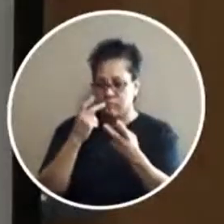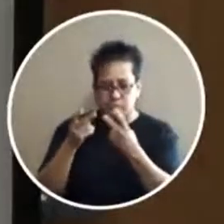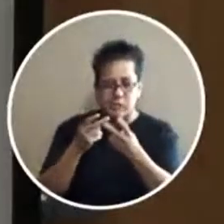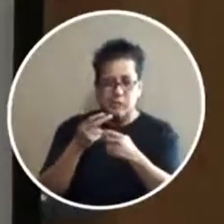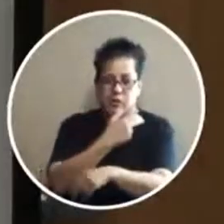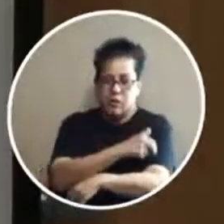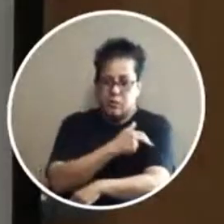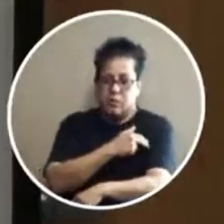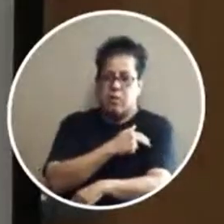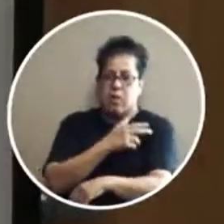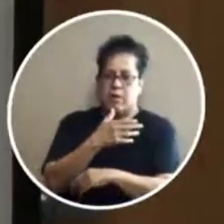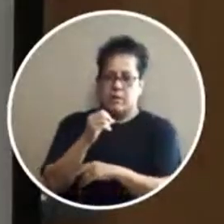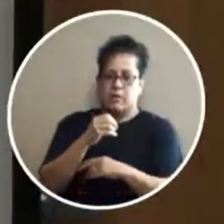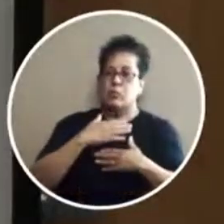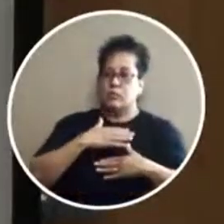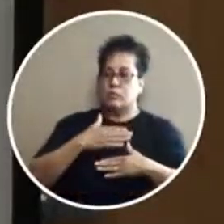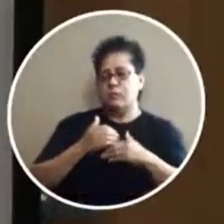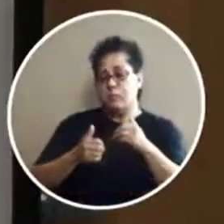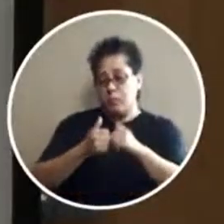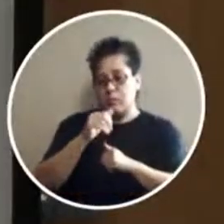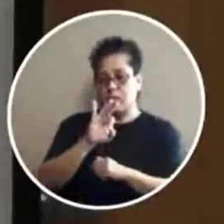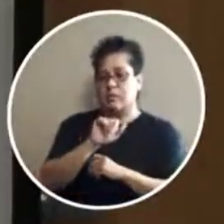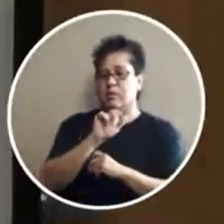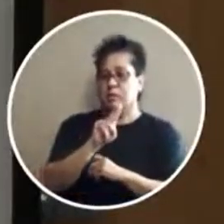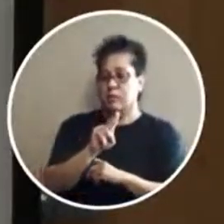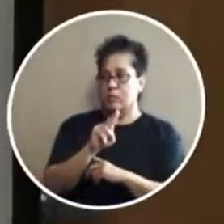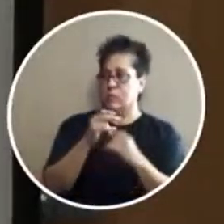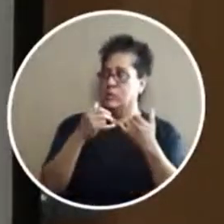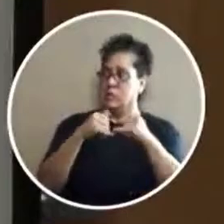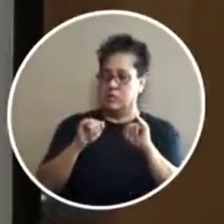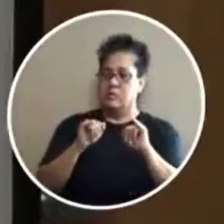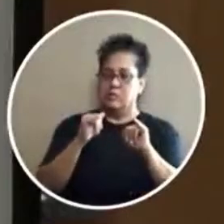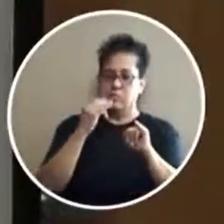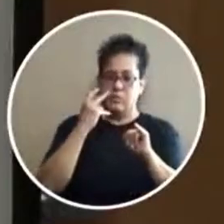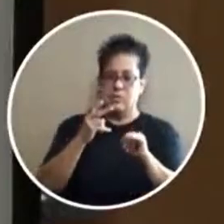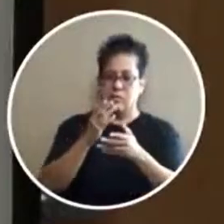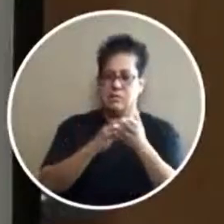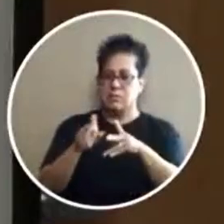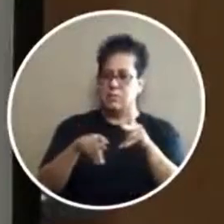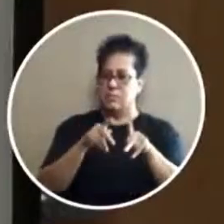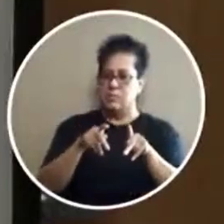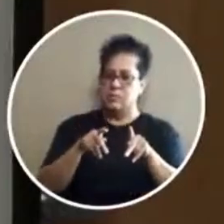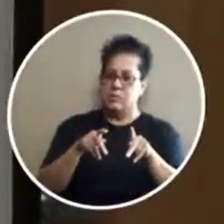many other respiratory viruses, but mainly the flu. And we're still seeing people dying from the flu.